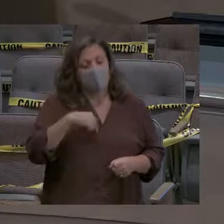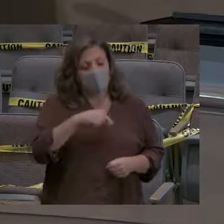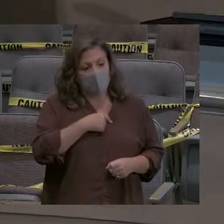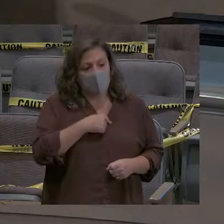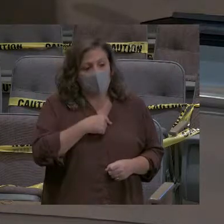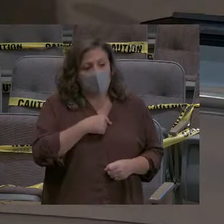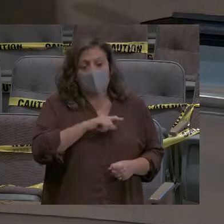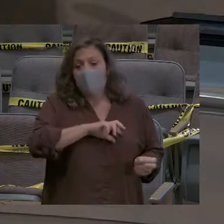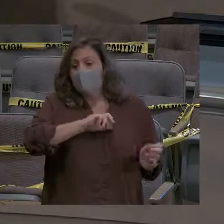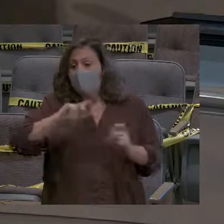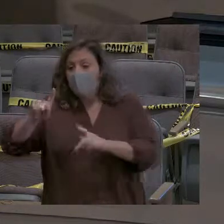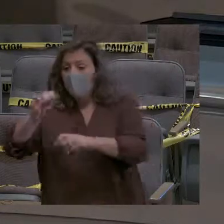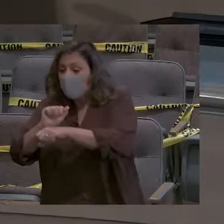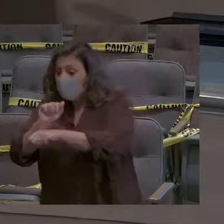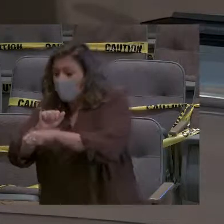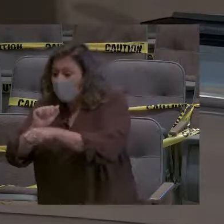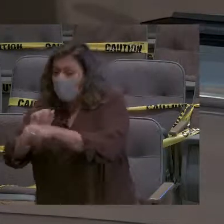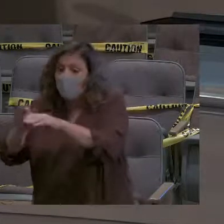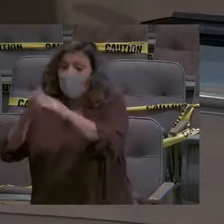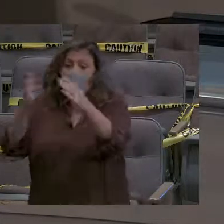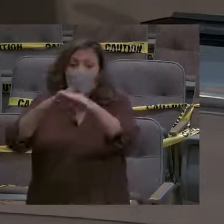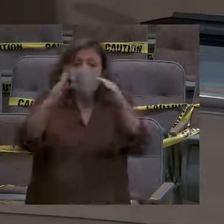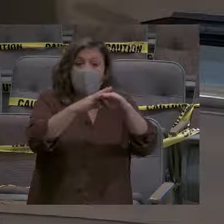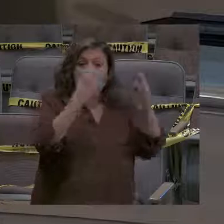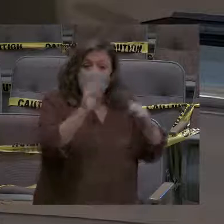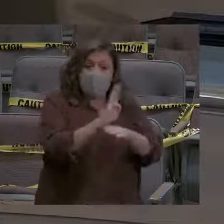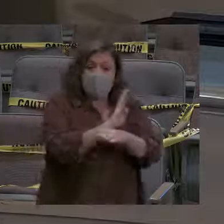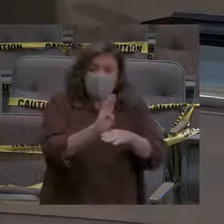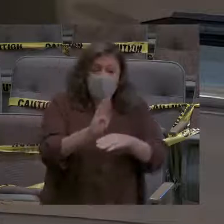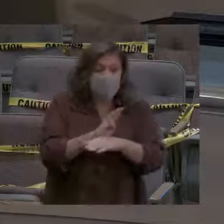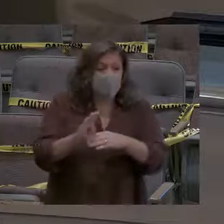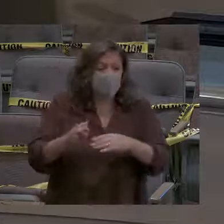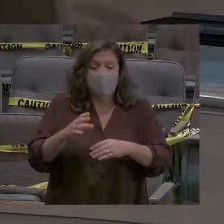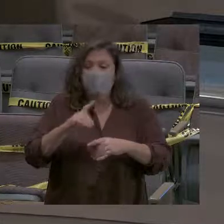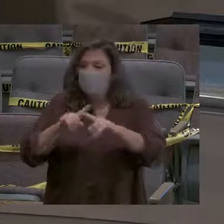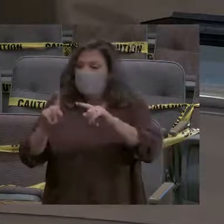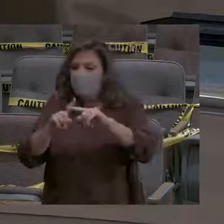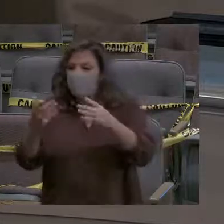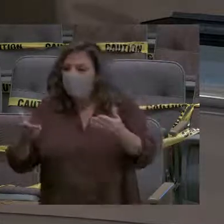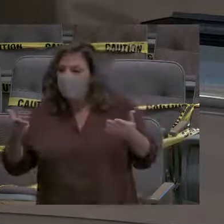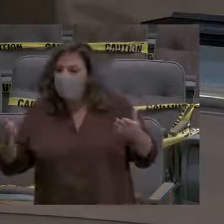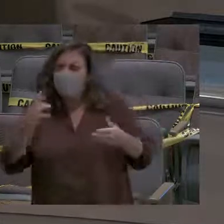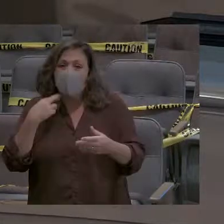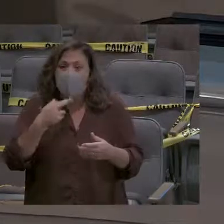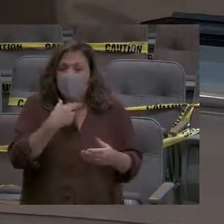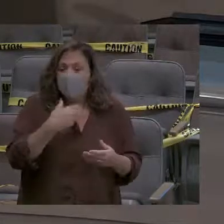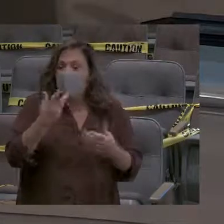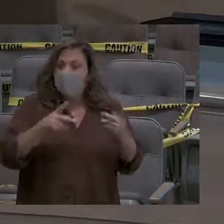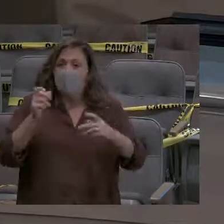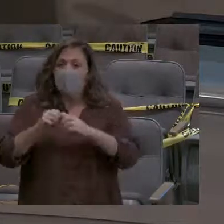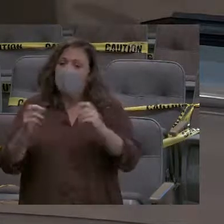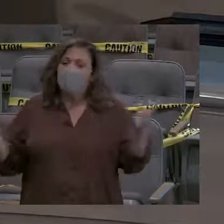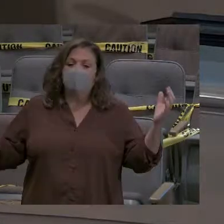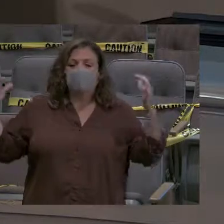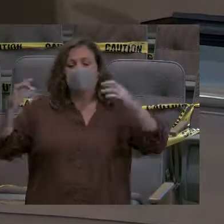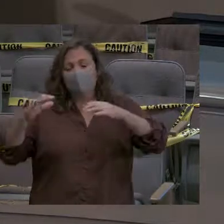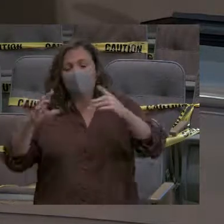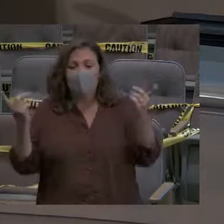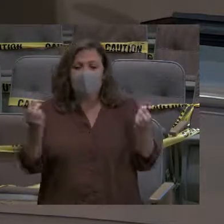to business and opened up so many different businesses, so many different outlets for people to congregate,